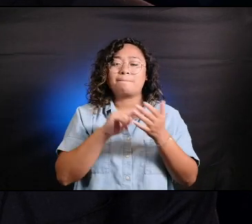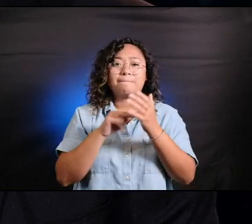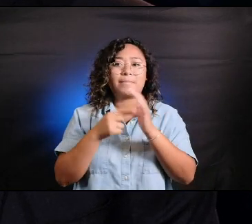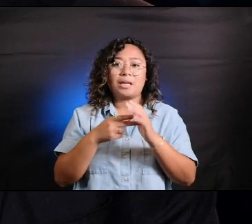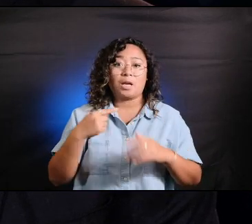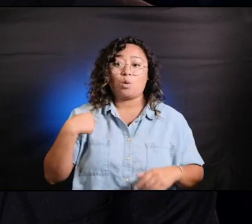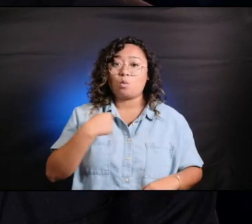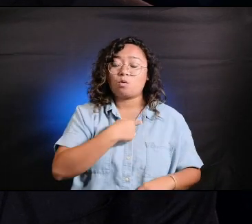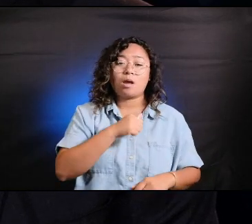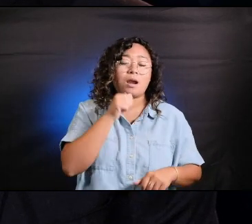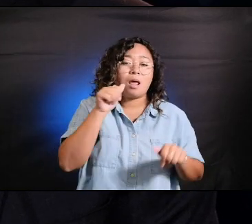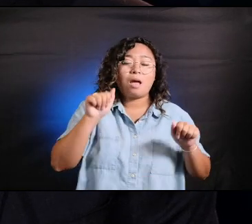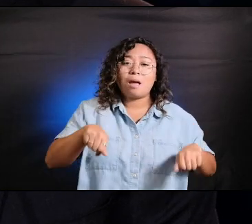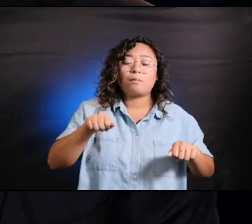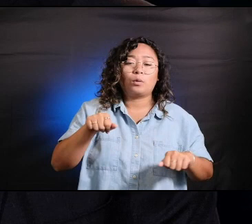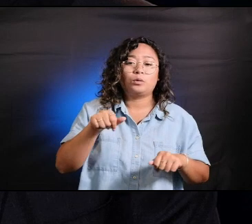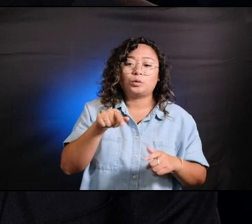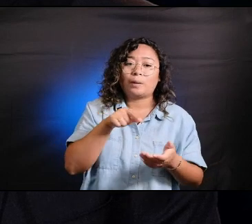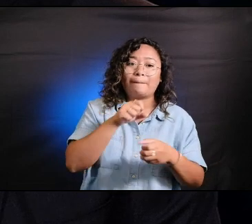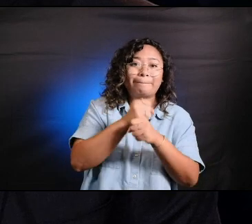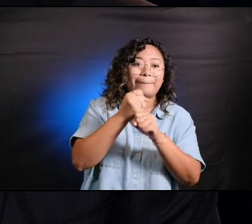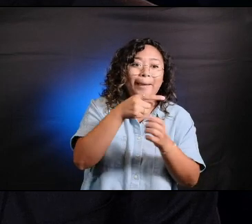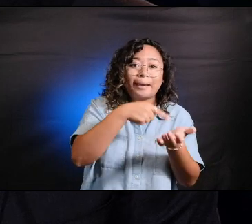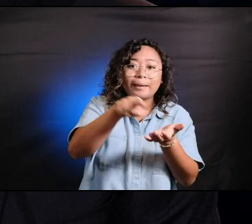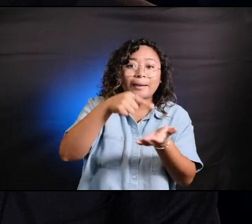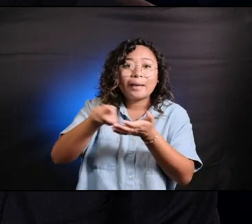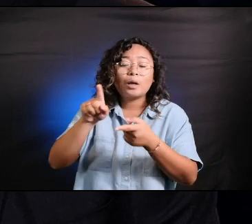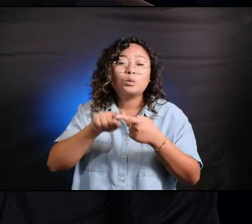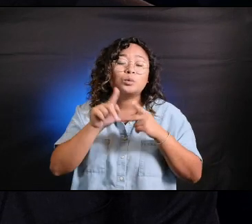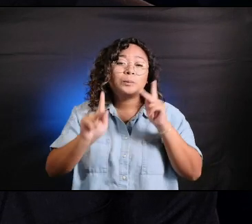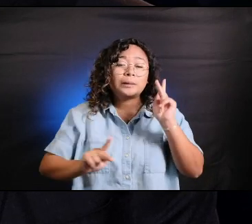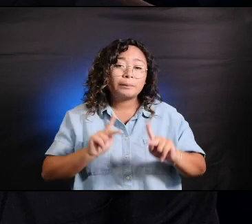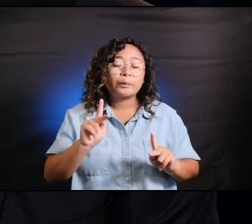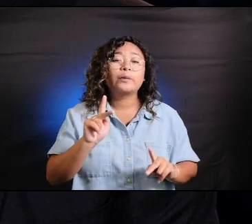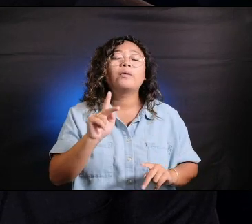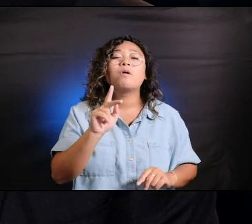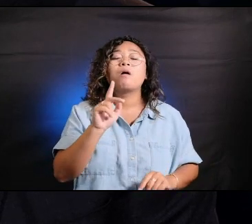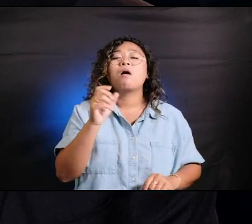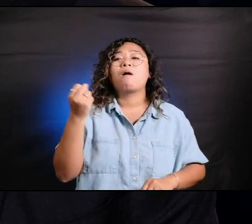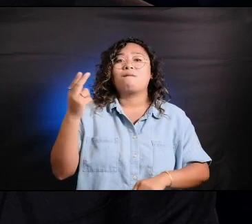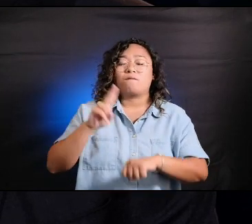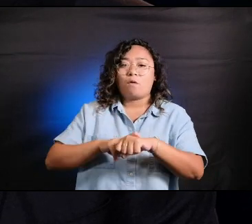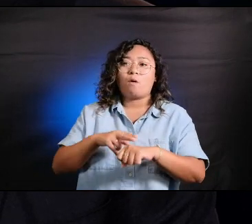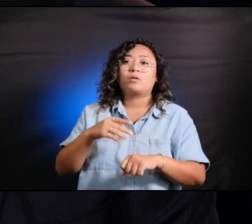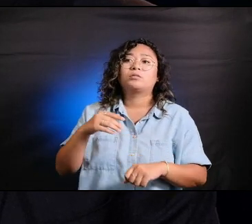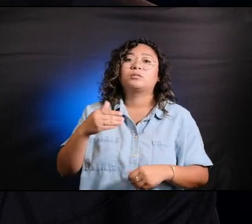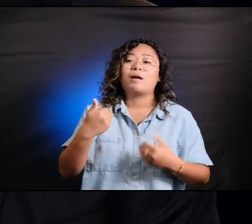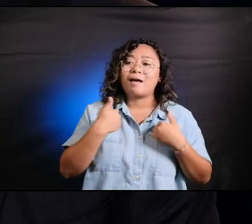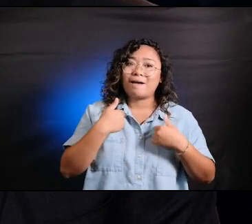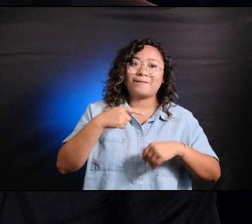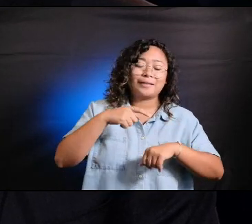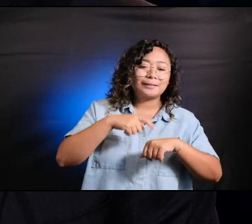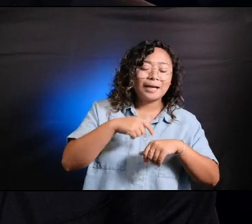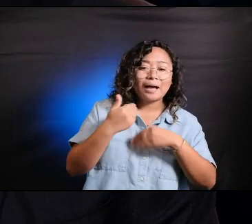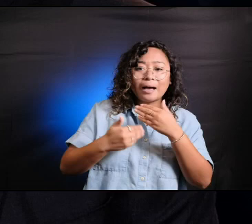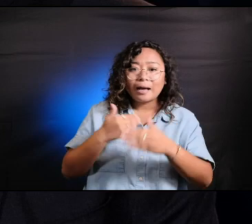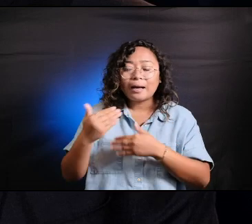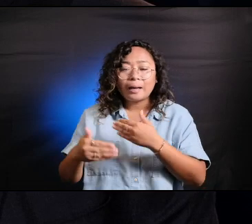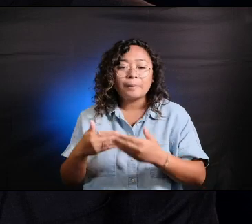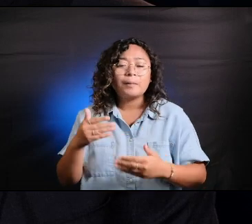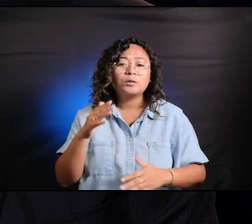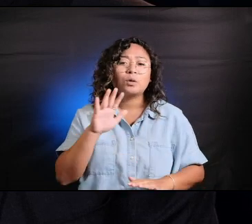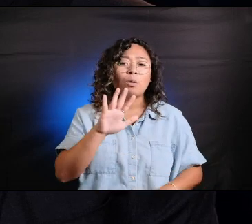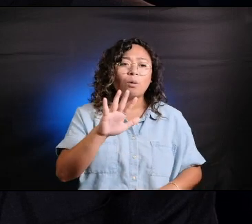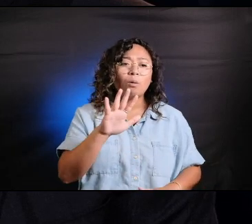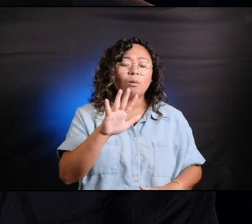to maintain the payments to residents. Right. Of course, this might be some time, more folks are being laid off. What